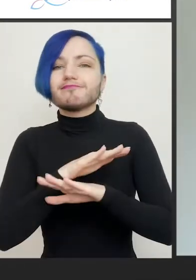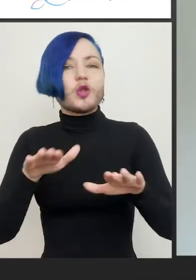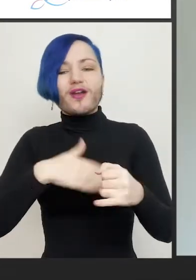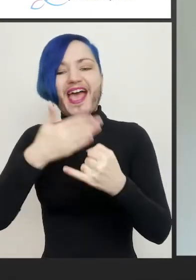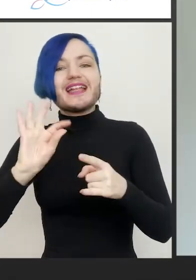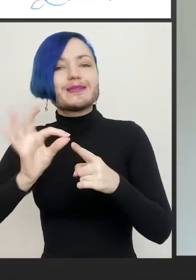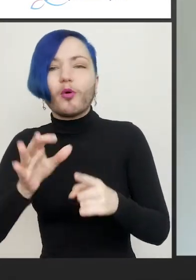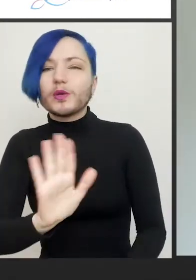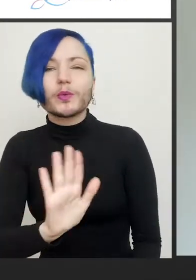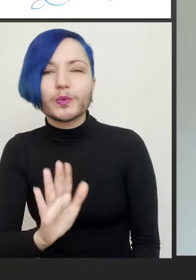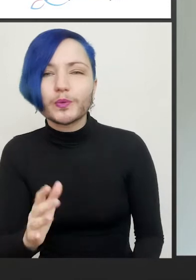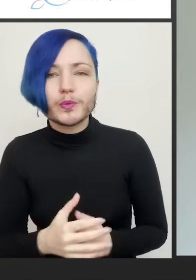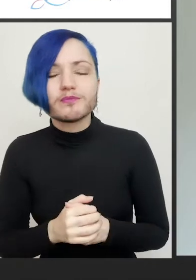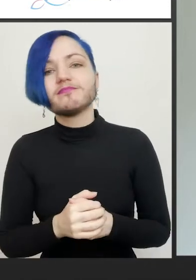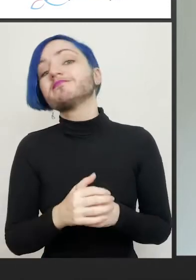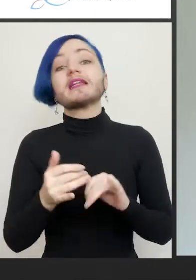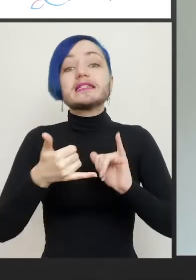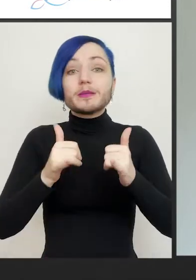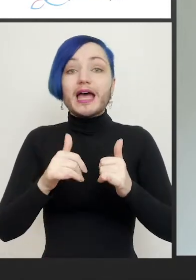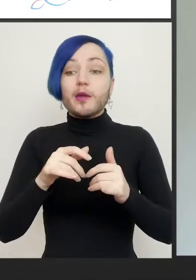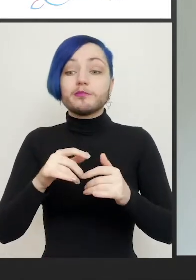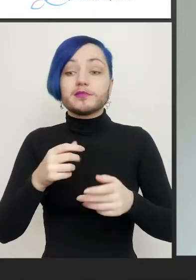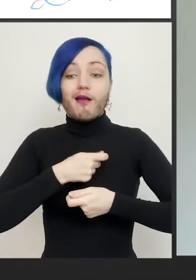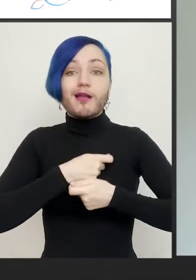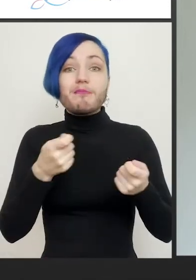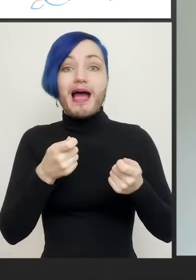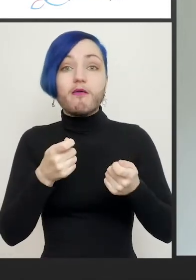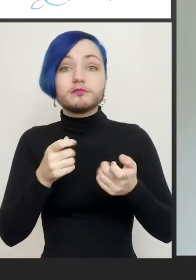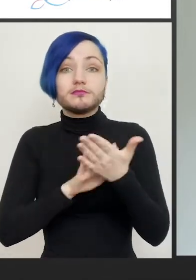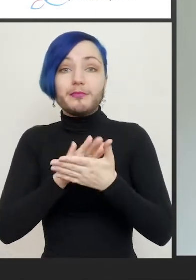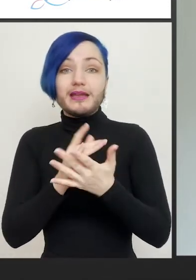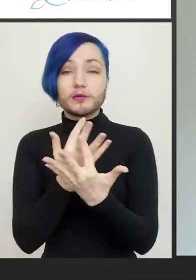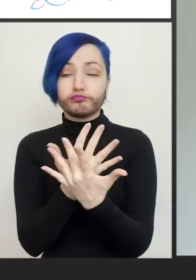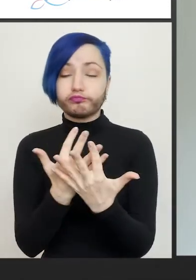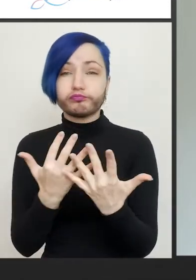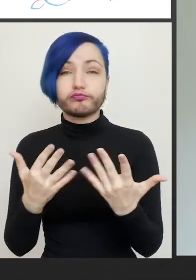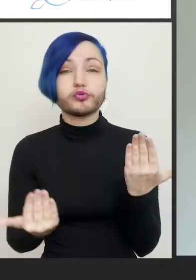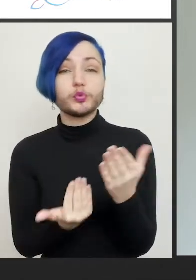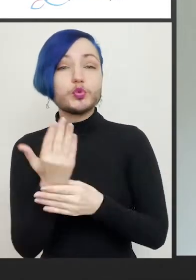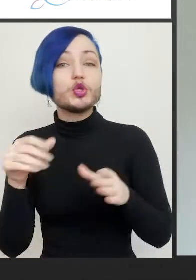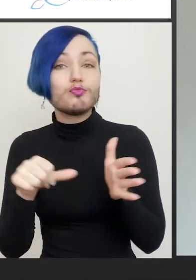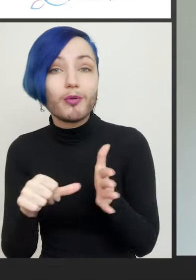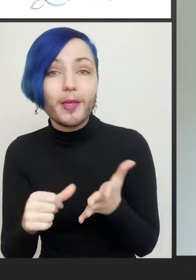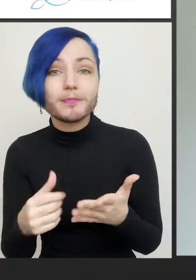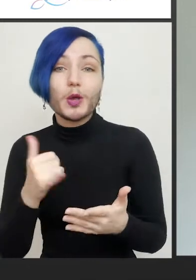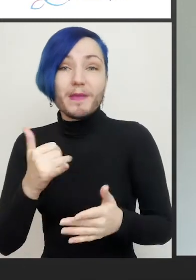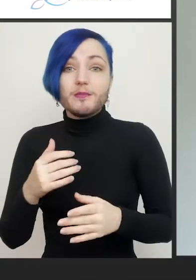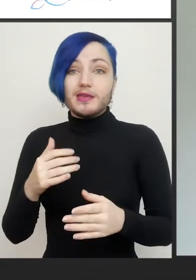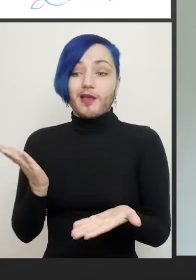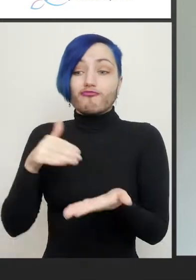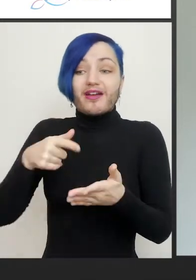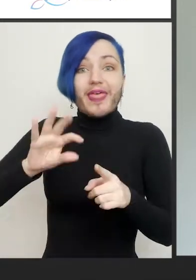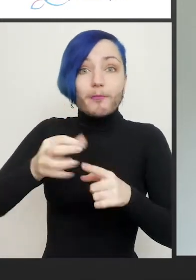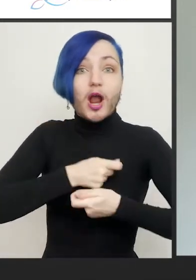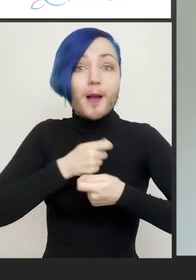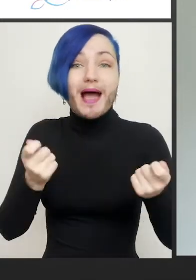point. It's often actually the beginning of a whole new host of problems. It might be that it's taken years to get there, but what I say is it's